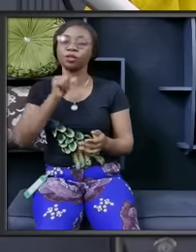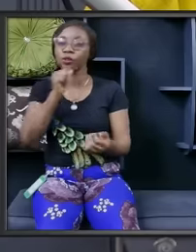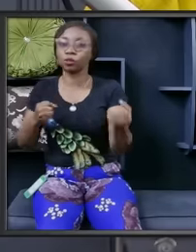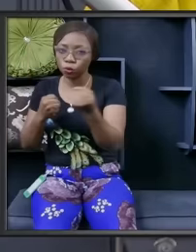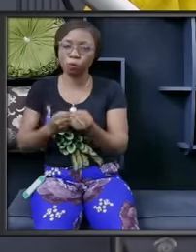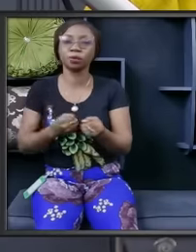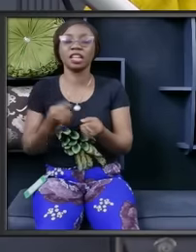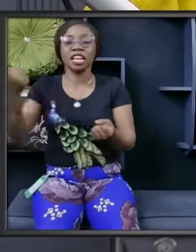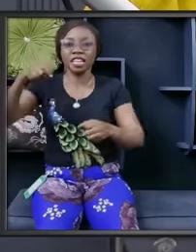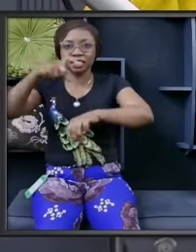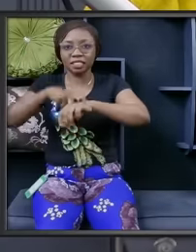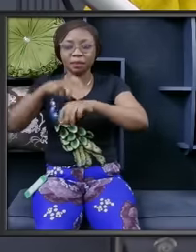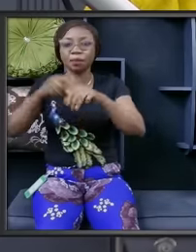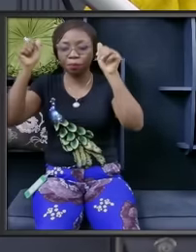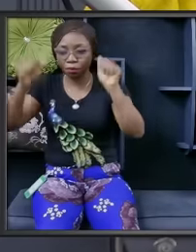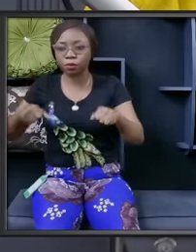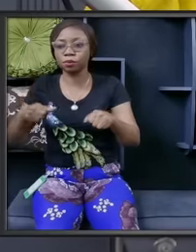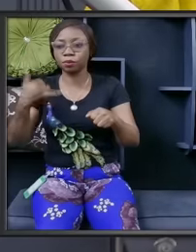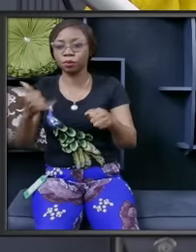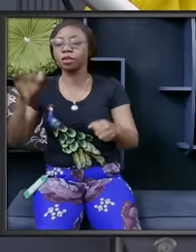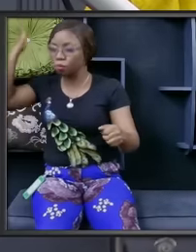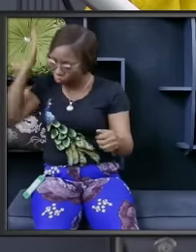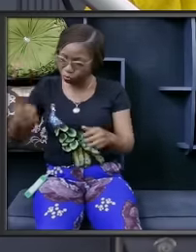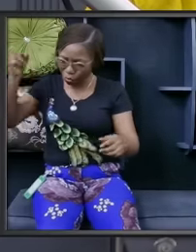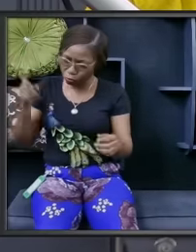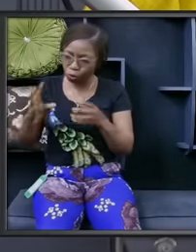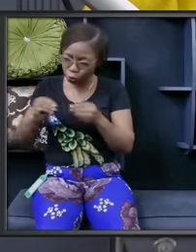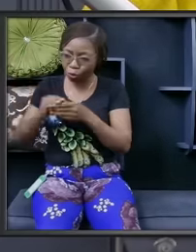if any time where they possible the thing go come out.